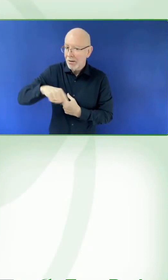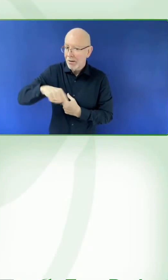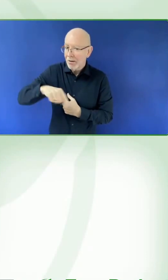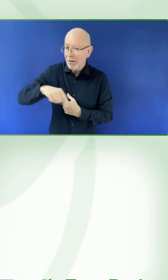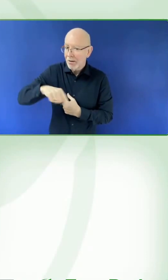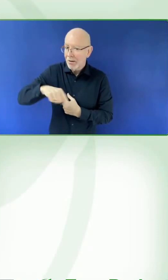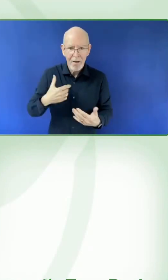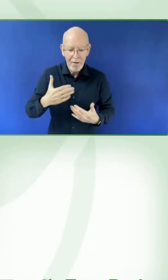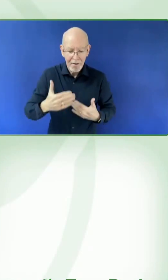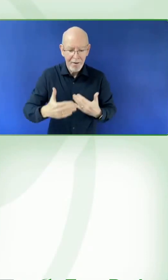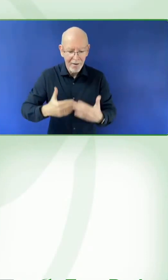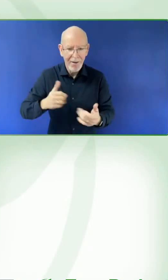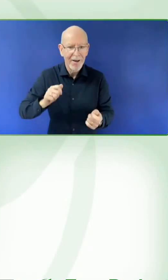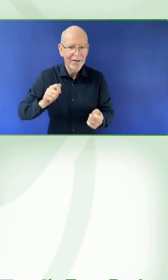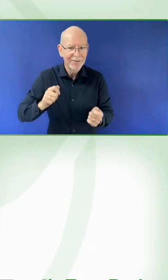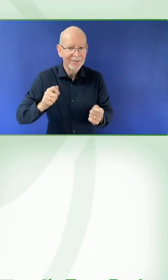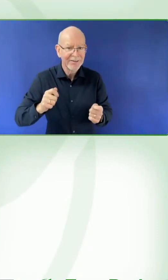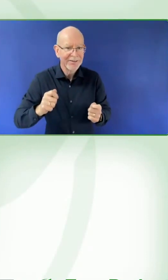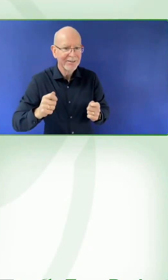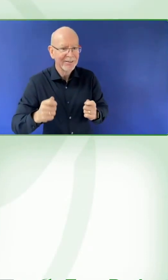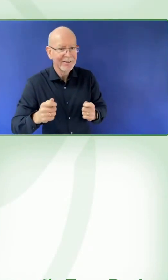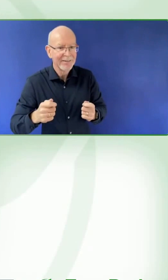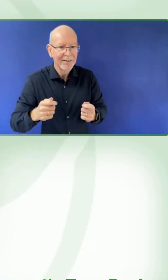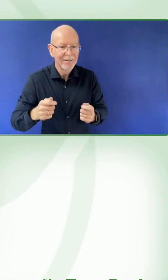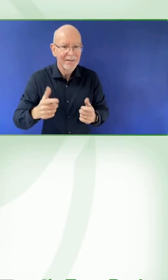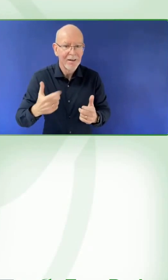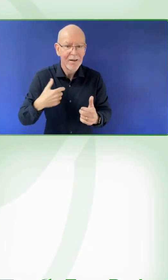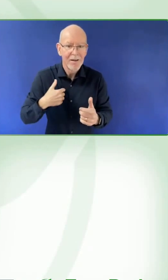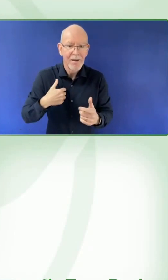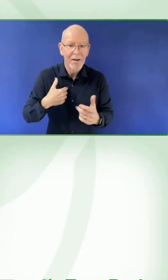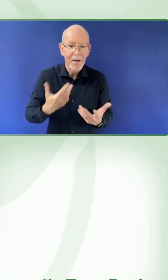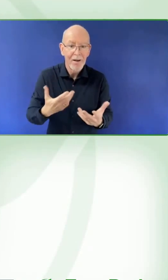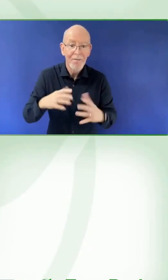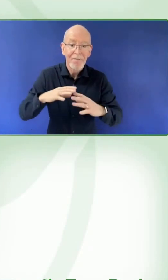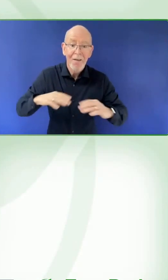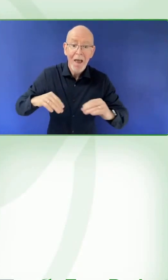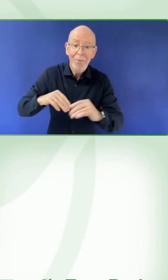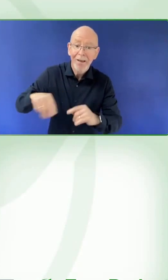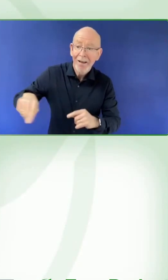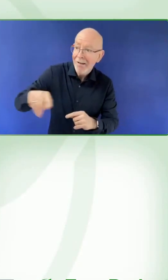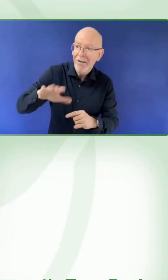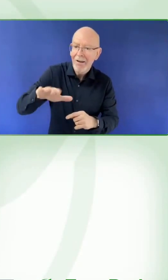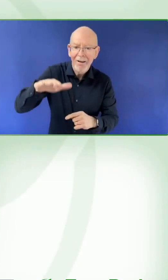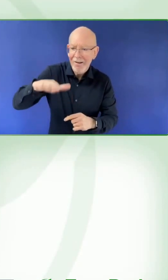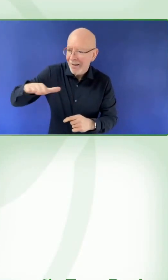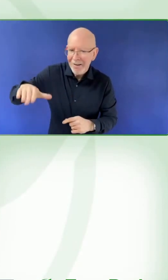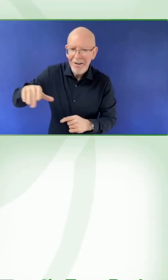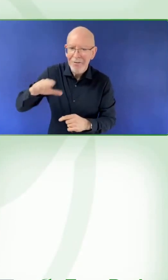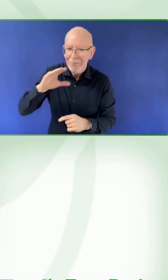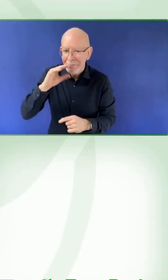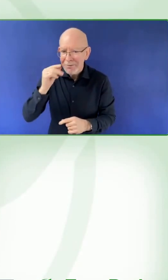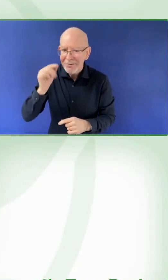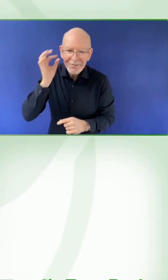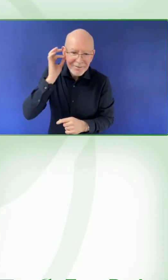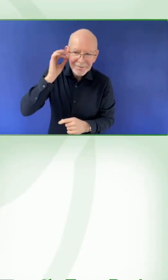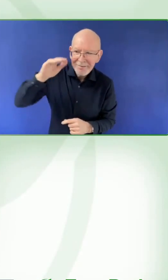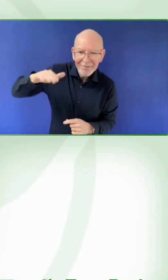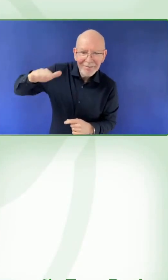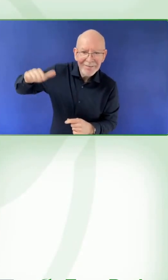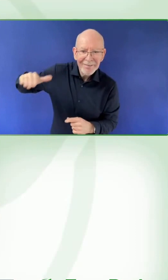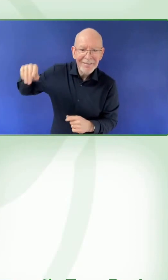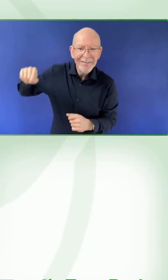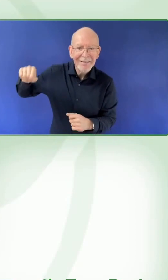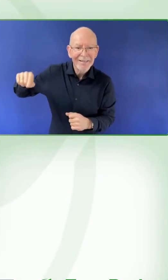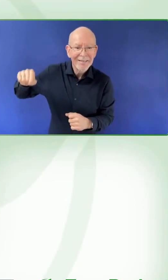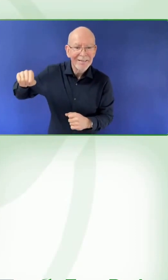start the process to learn about their rights, about their sexual and reproductive rights. So